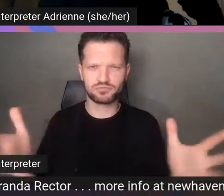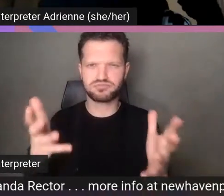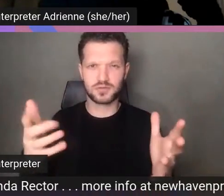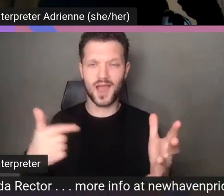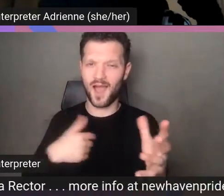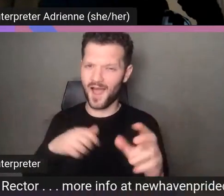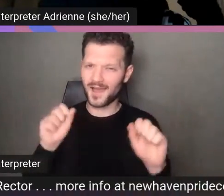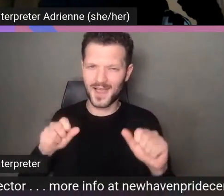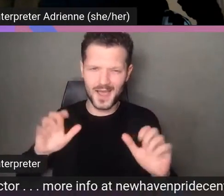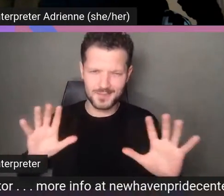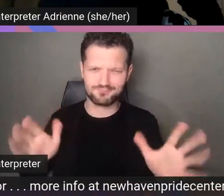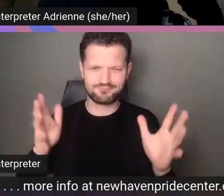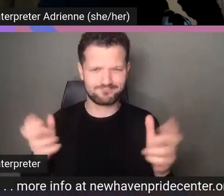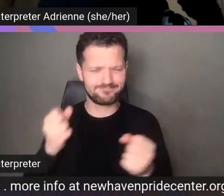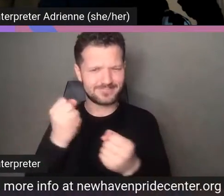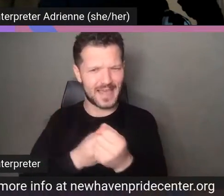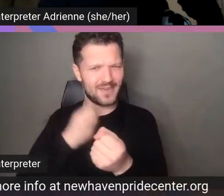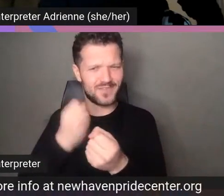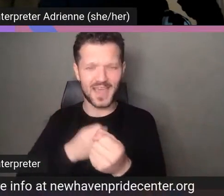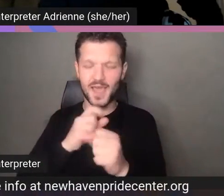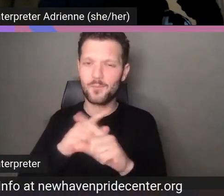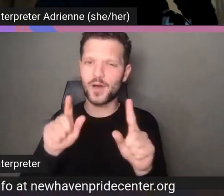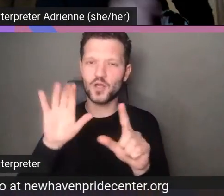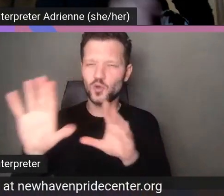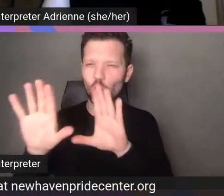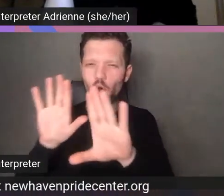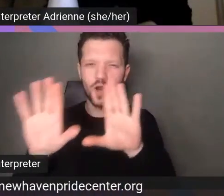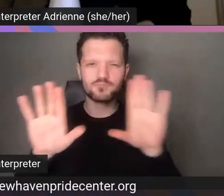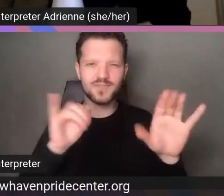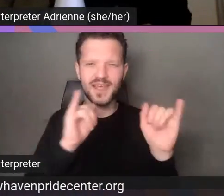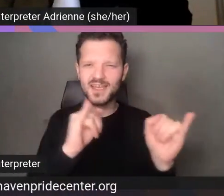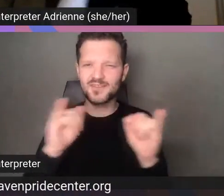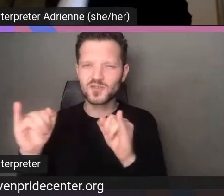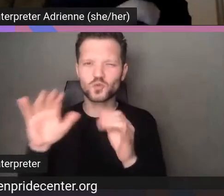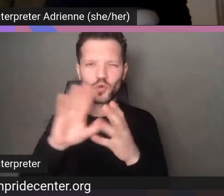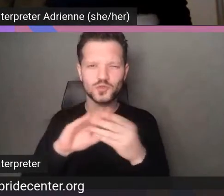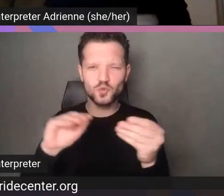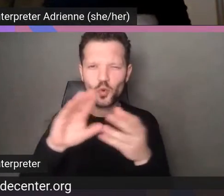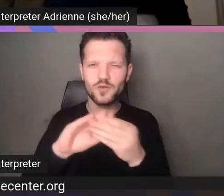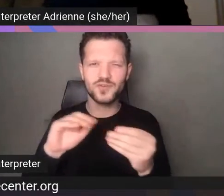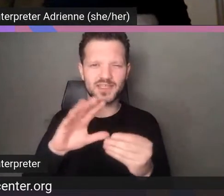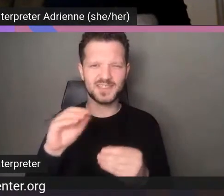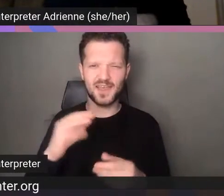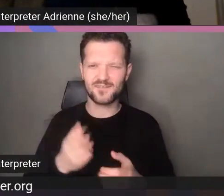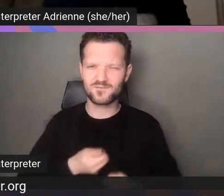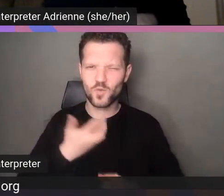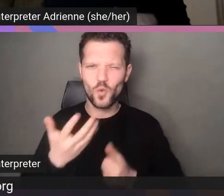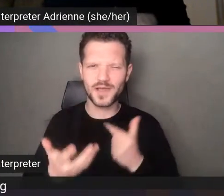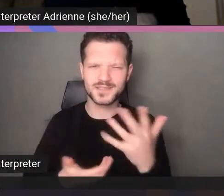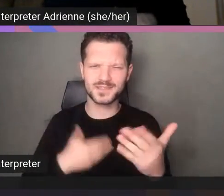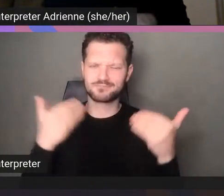centers, but your individual stories and voices are so instrumental in getting